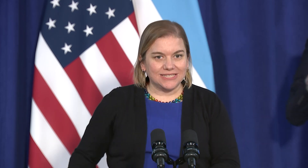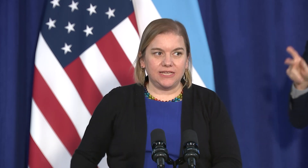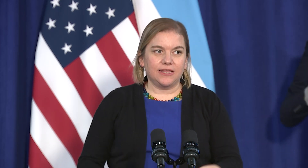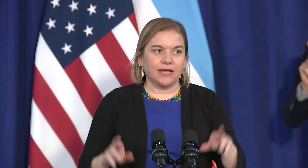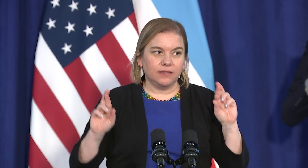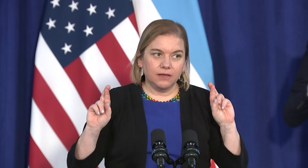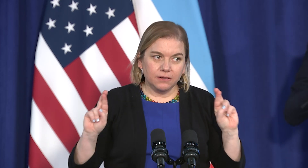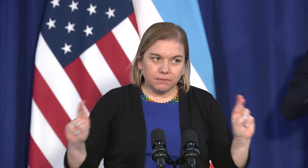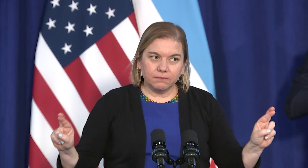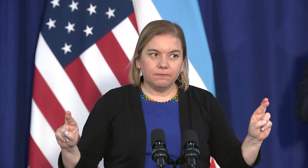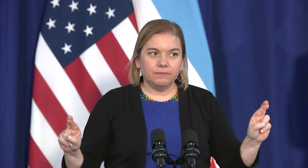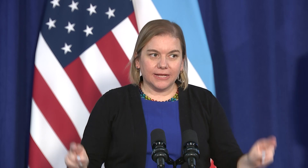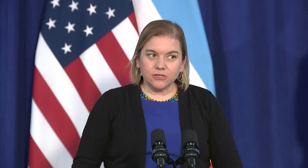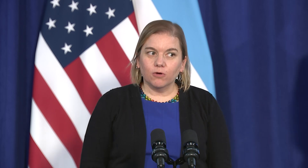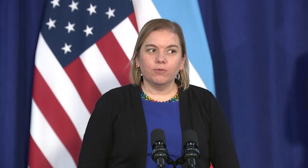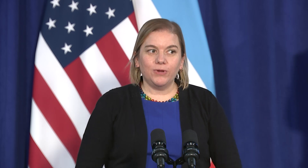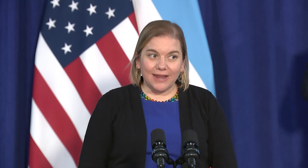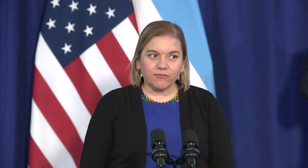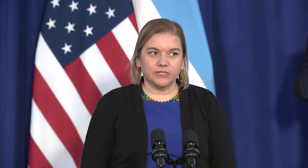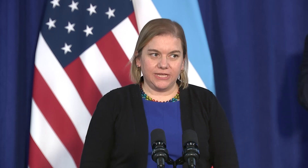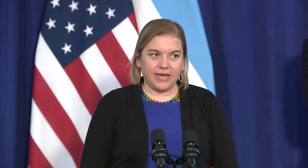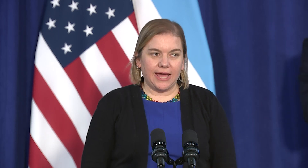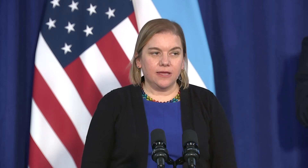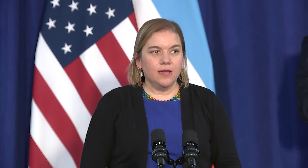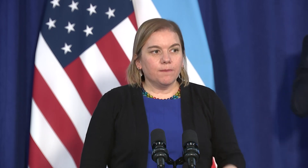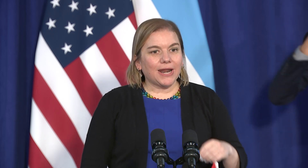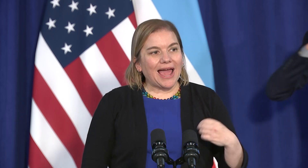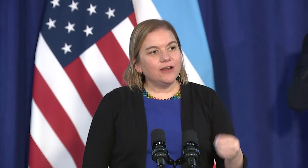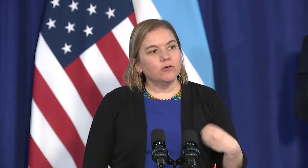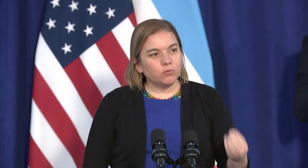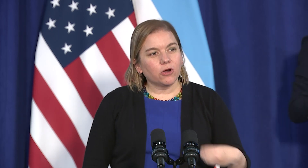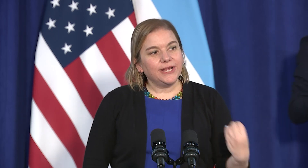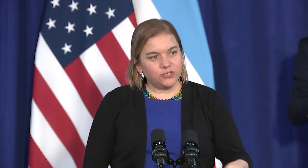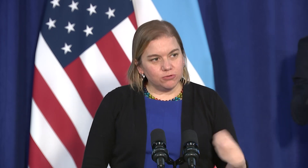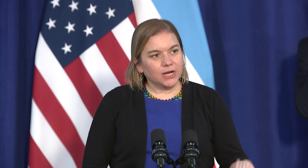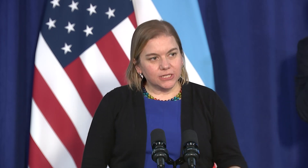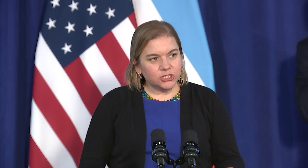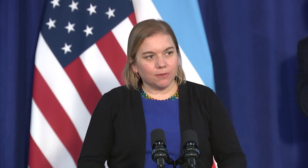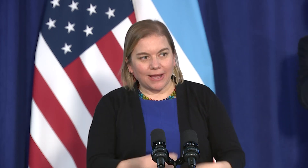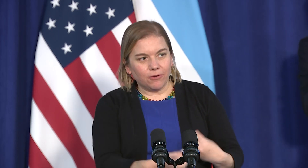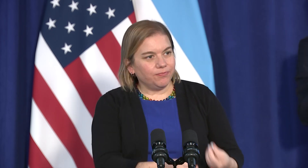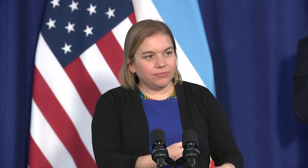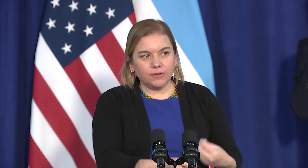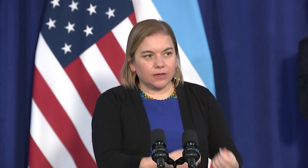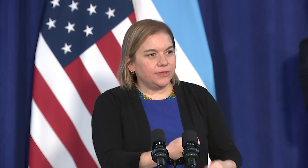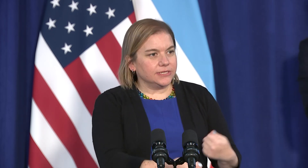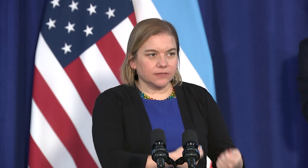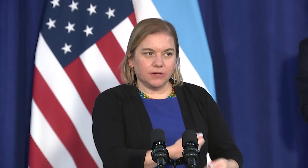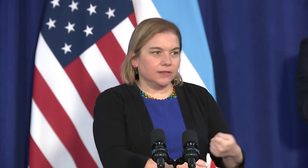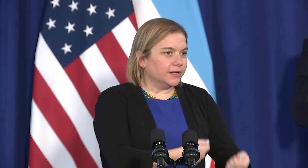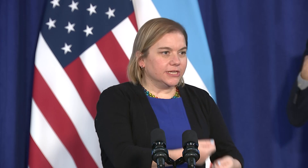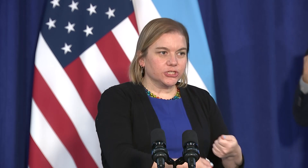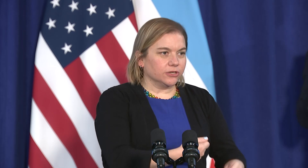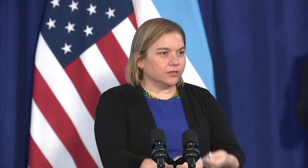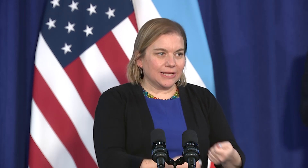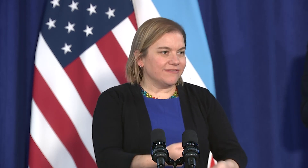We've not seen that. Let's hope we never see that. But I don't worry too much about these initial, and I've said